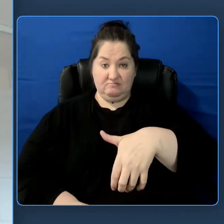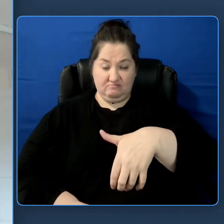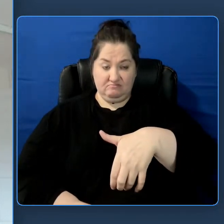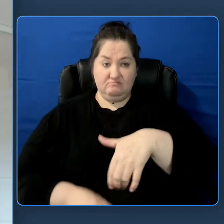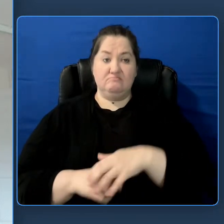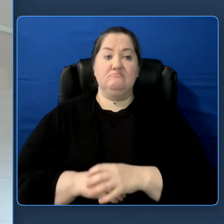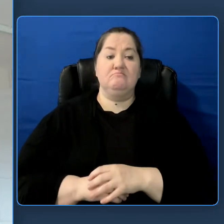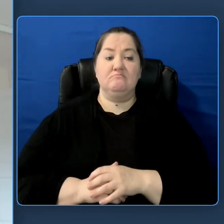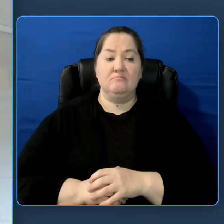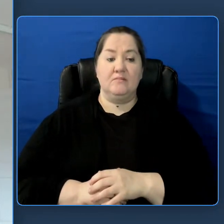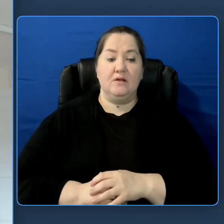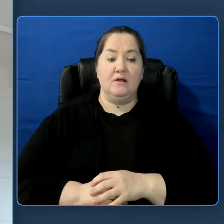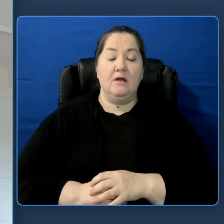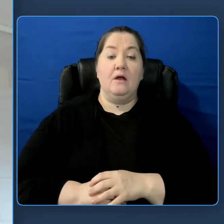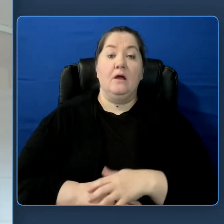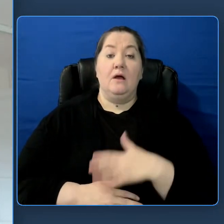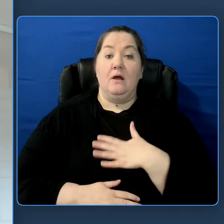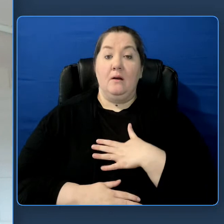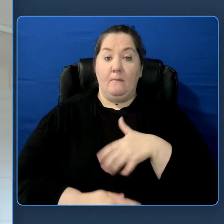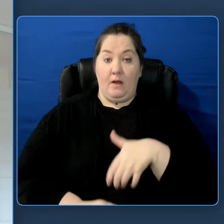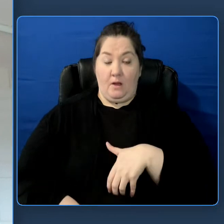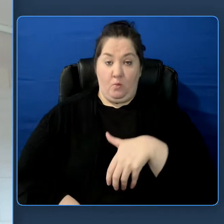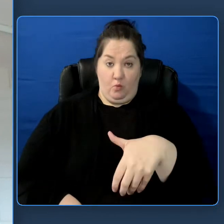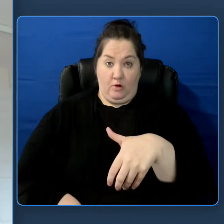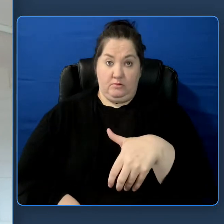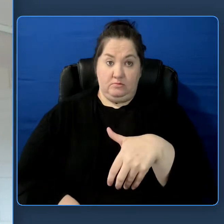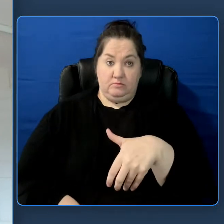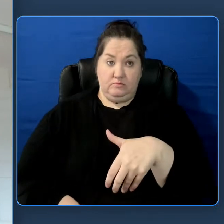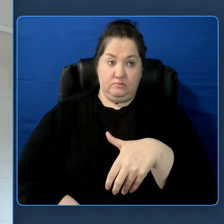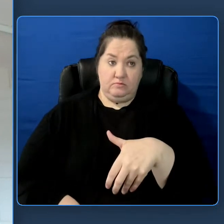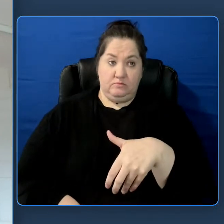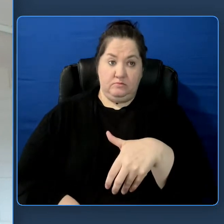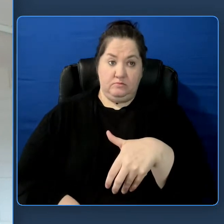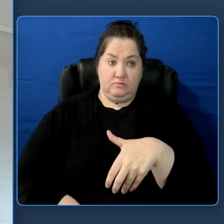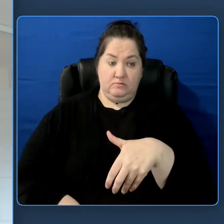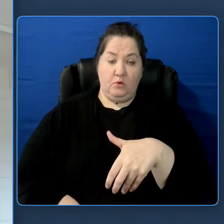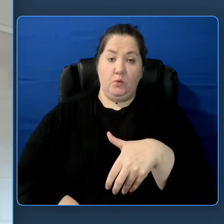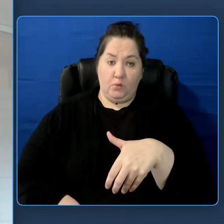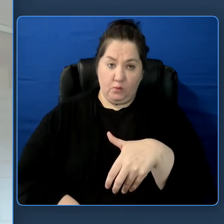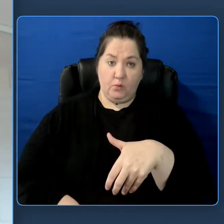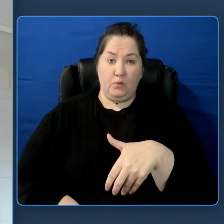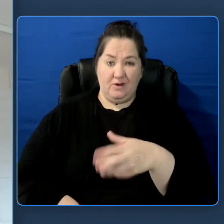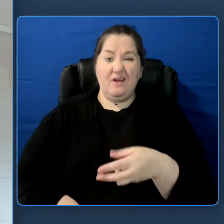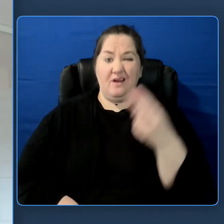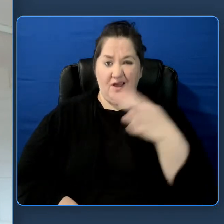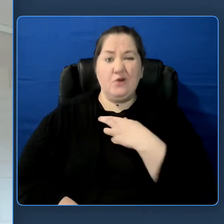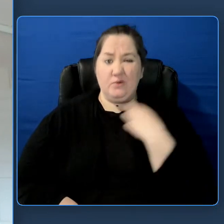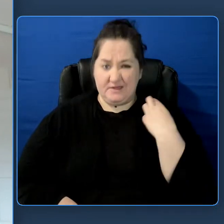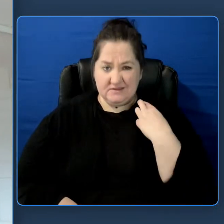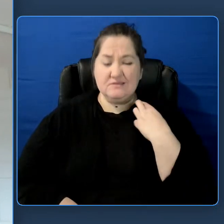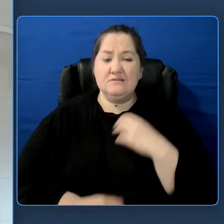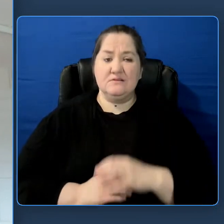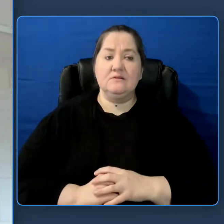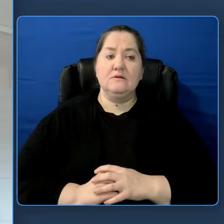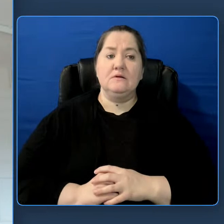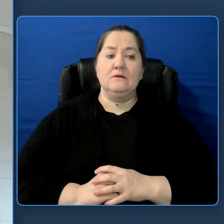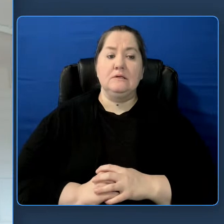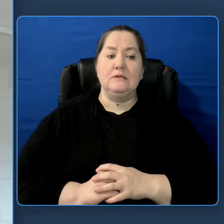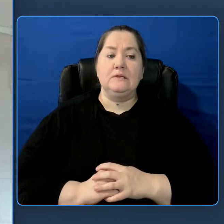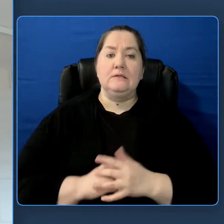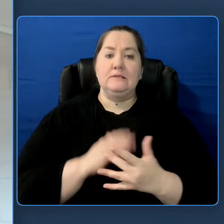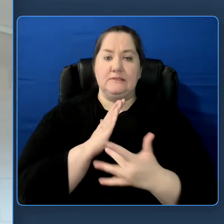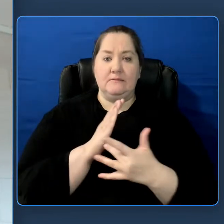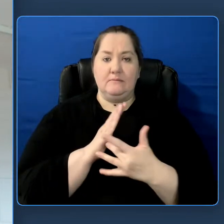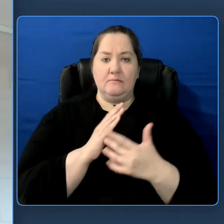And my pregnancy was pretty high risk because technically I'm